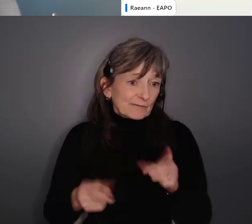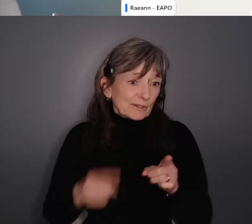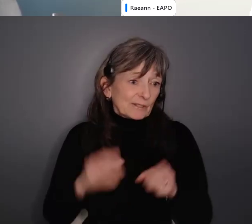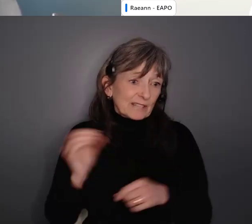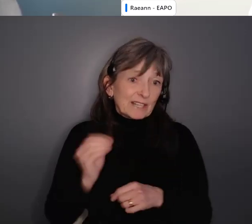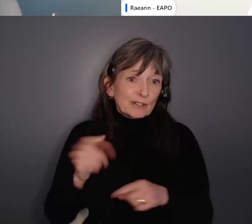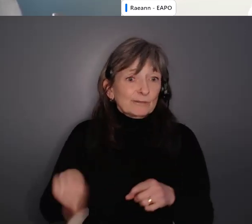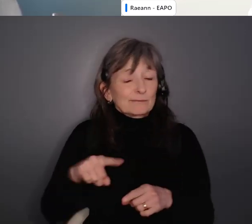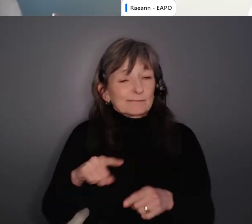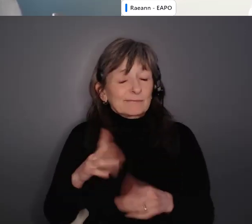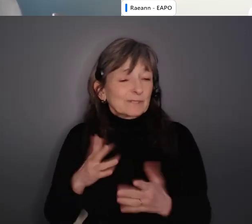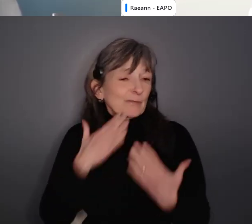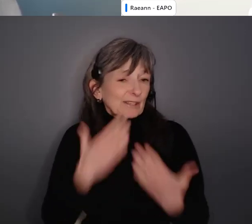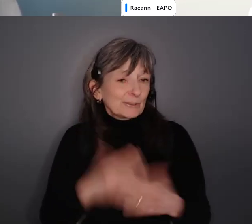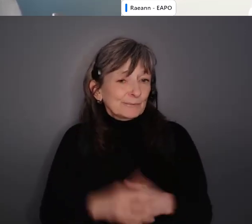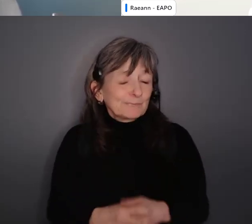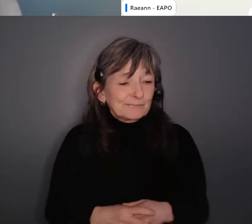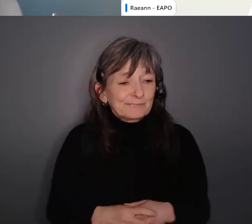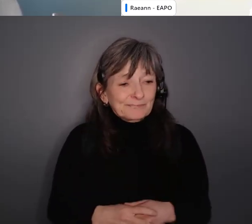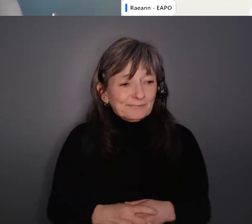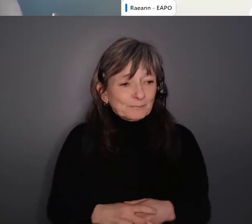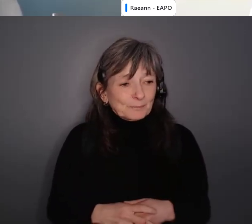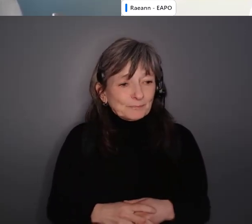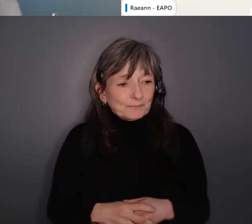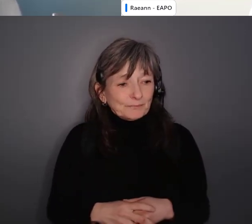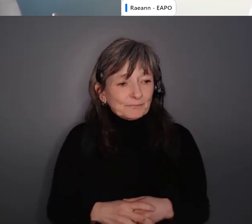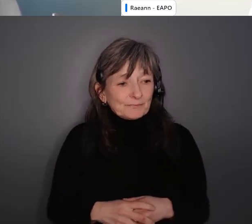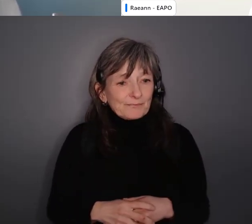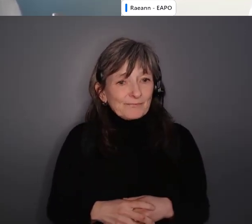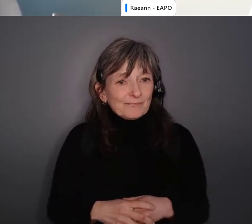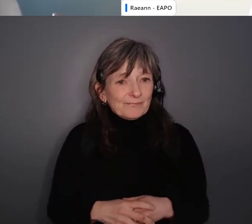thank you so much for having your time to join us today. Thank you.